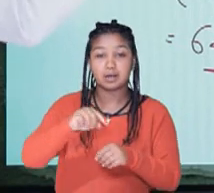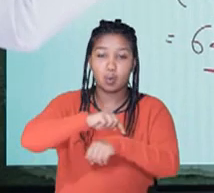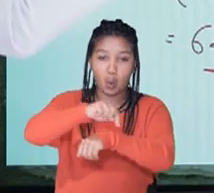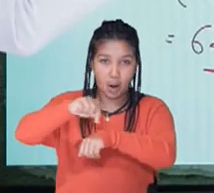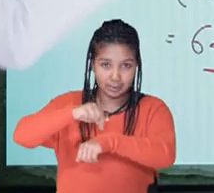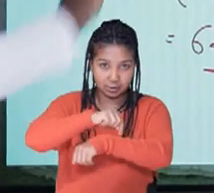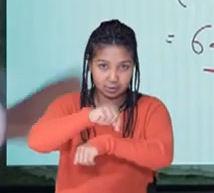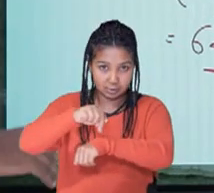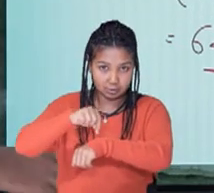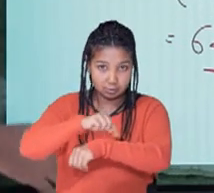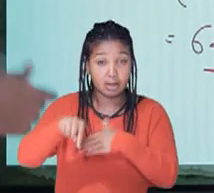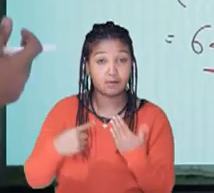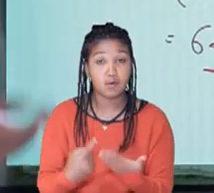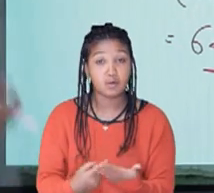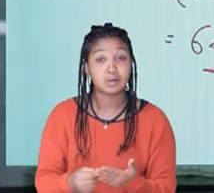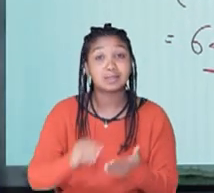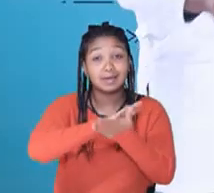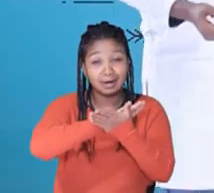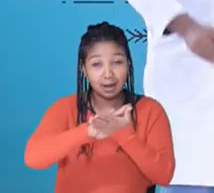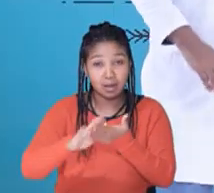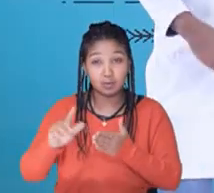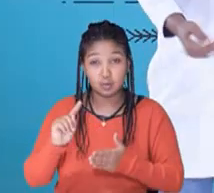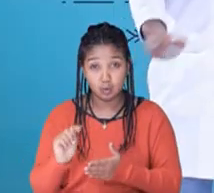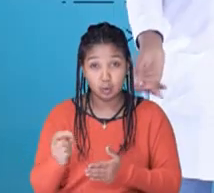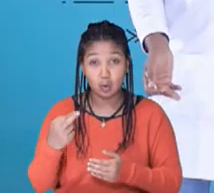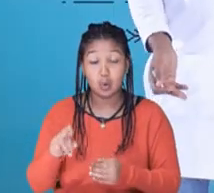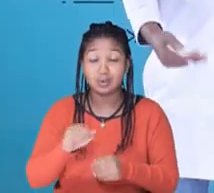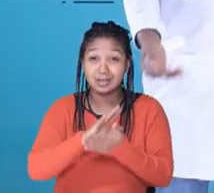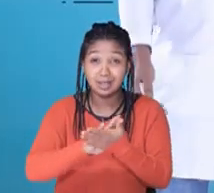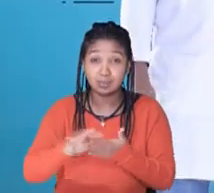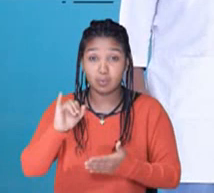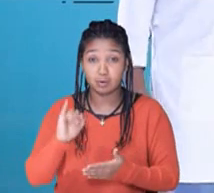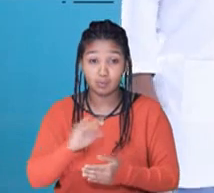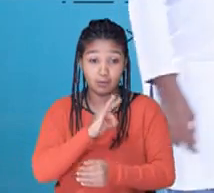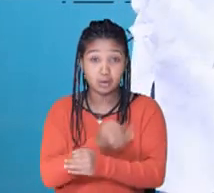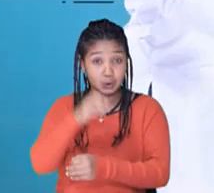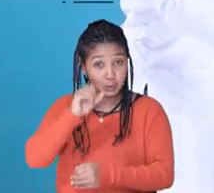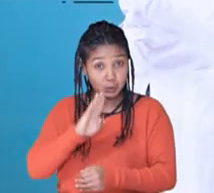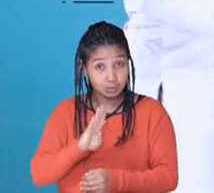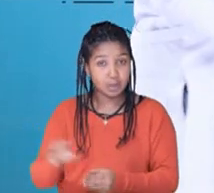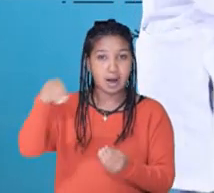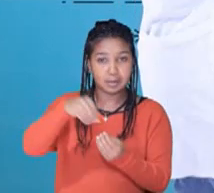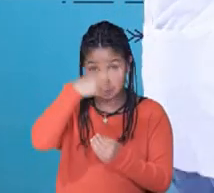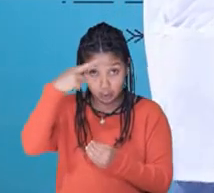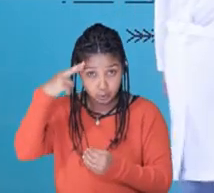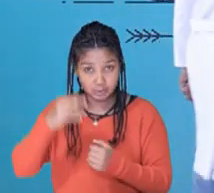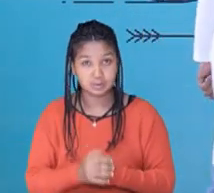clockwise. So therefore, the net torque or the net moment of force should be added